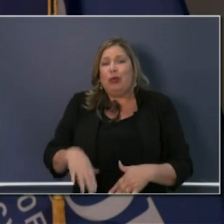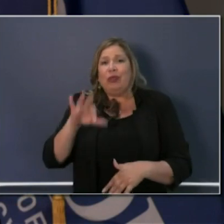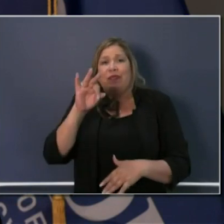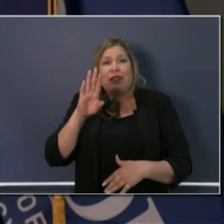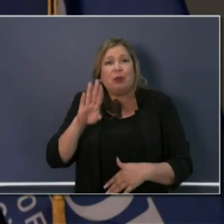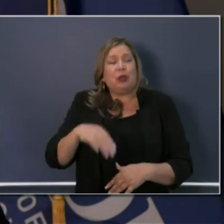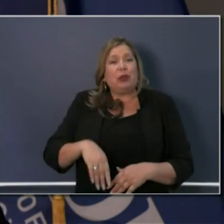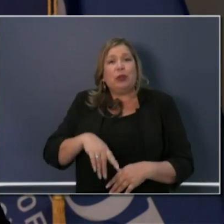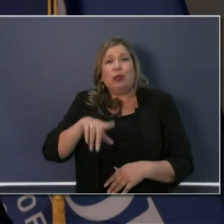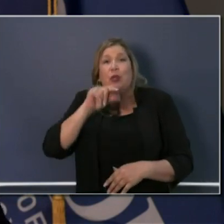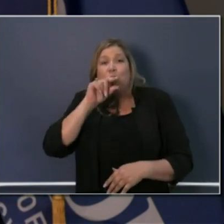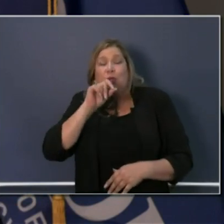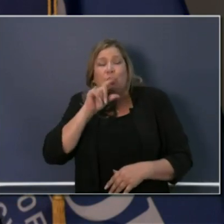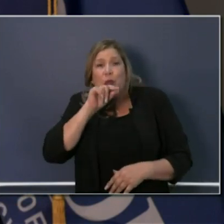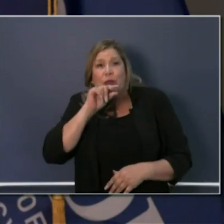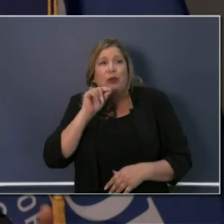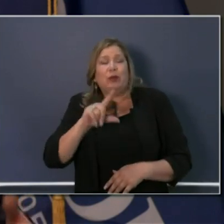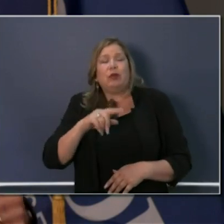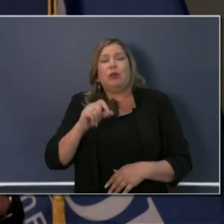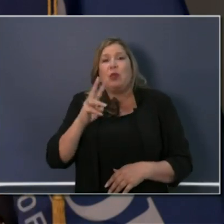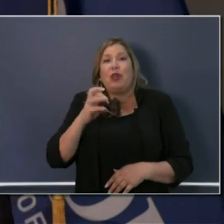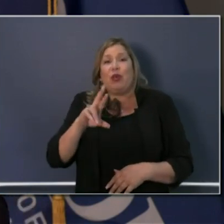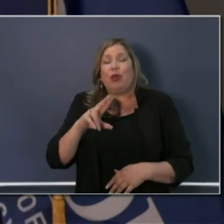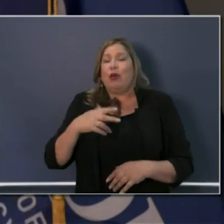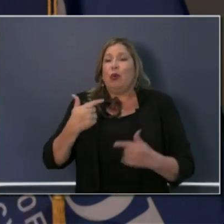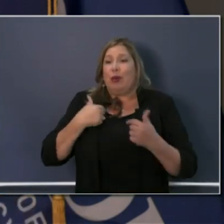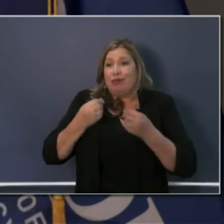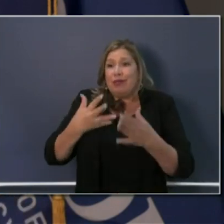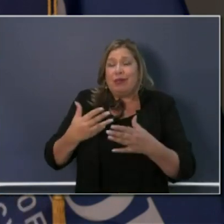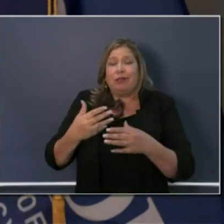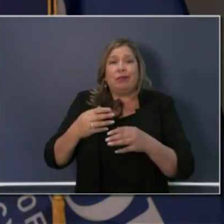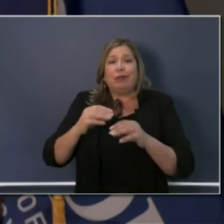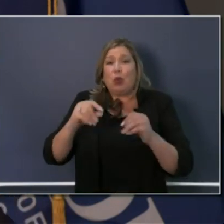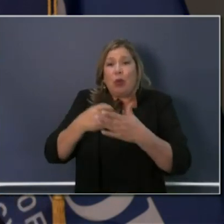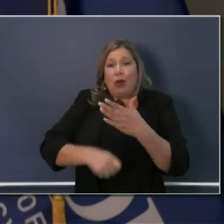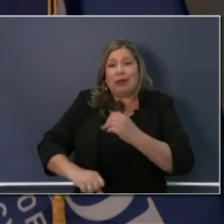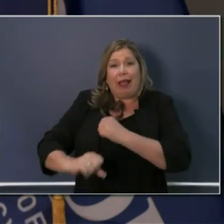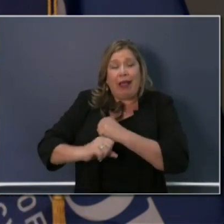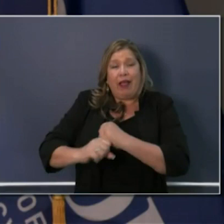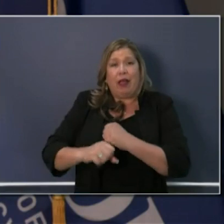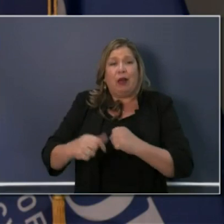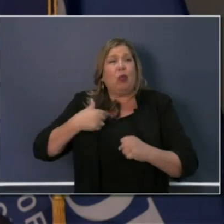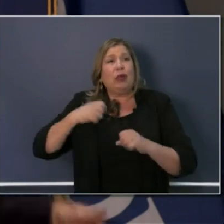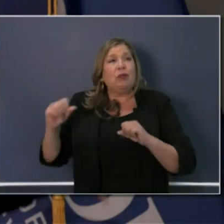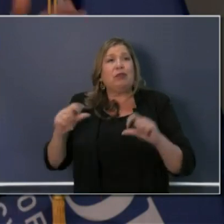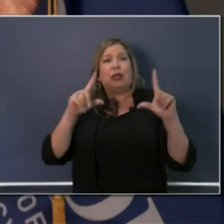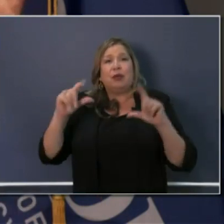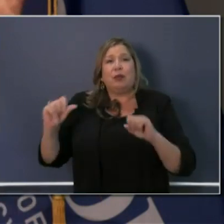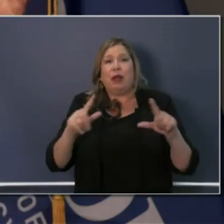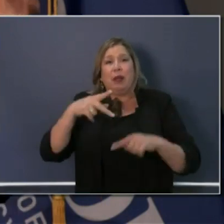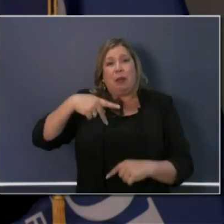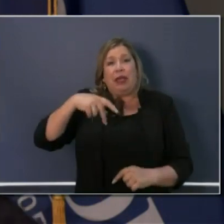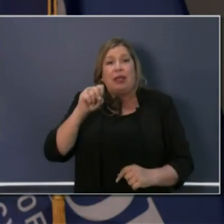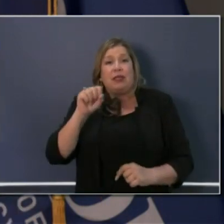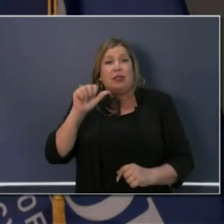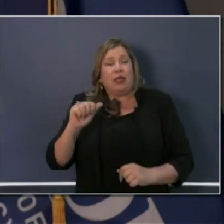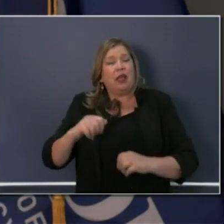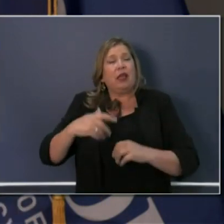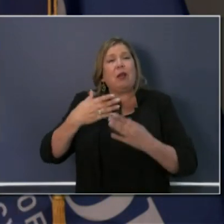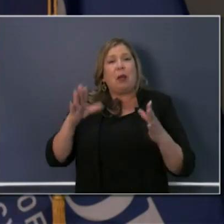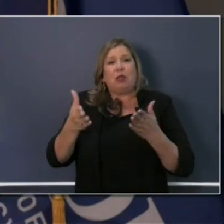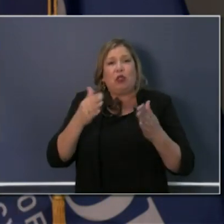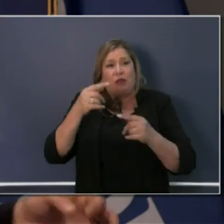Twitter. Others had provided free ads, new PSAs that we just put up. You're starting to see billboards all throughout the